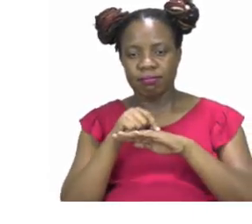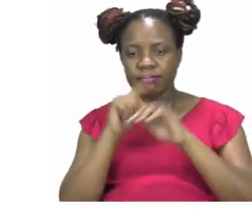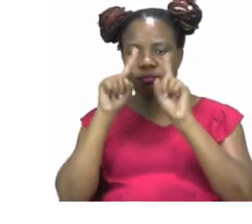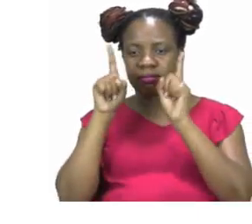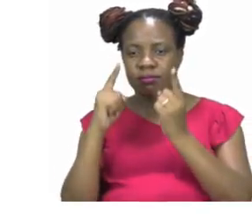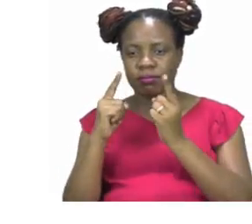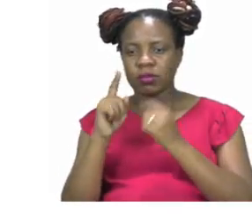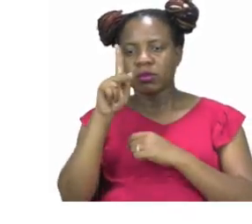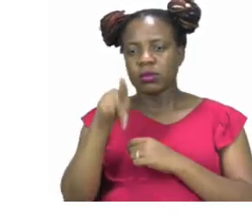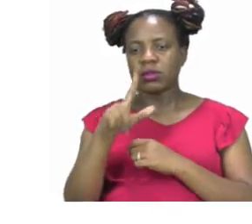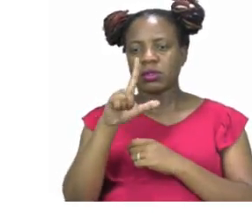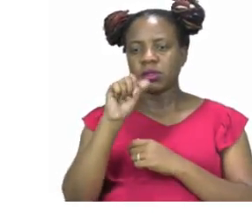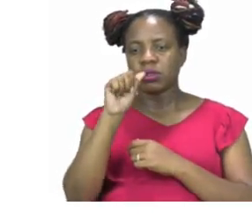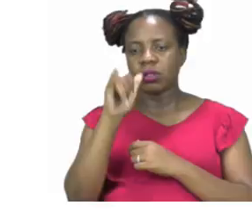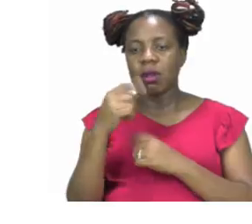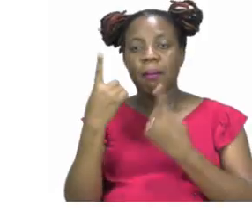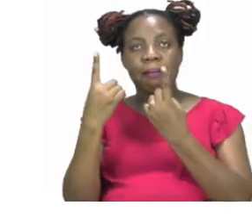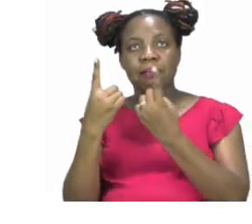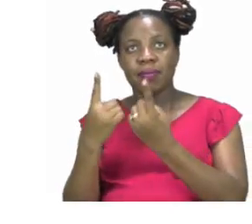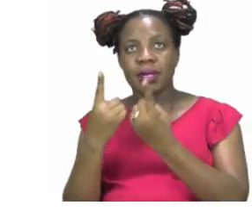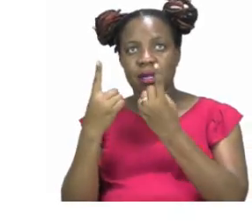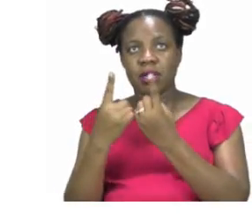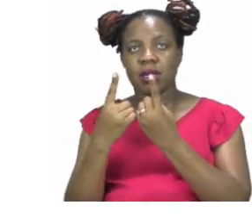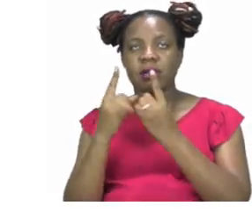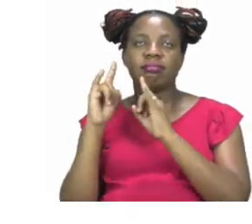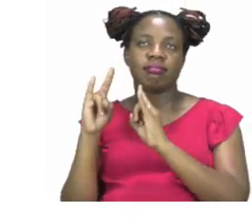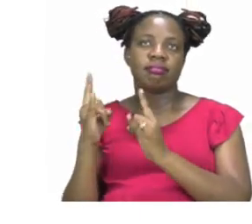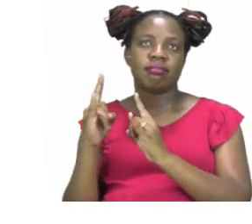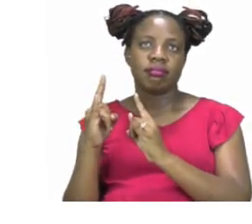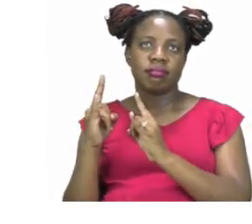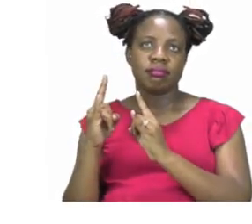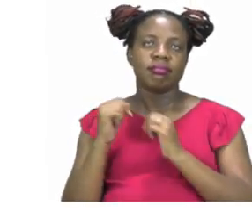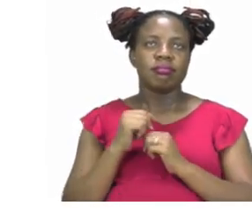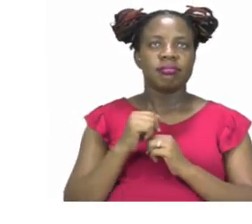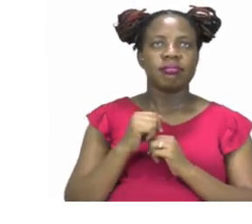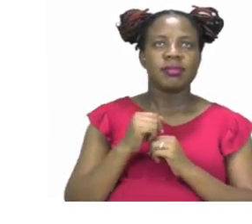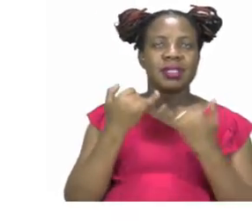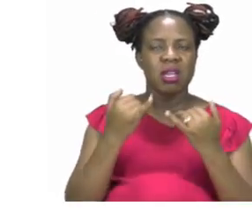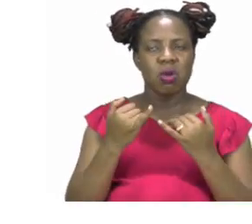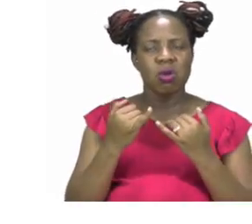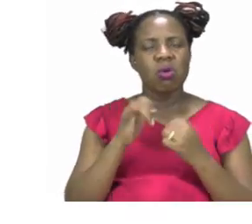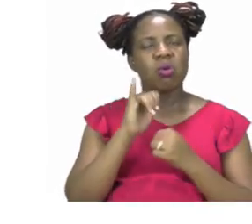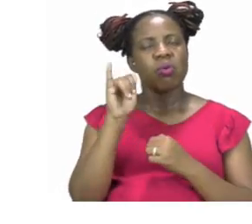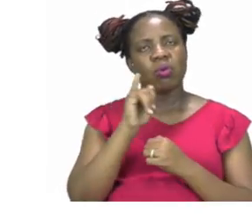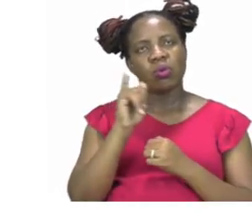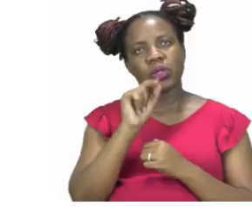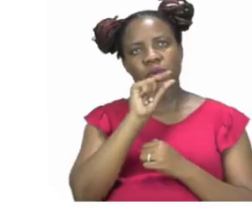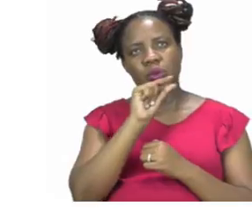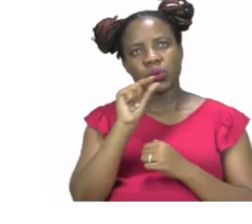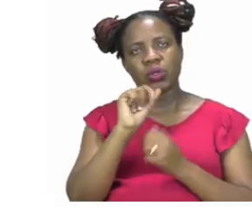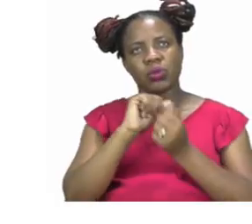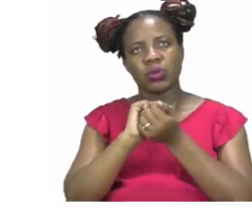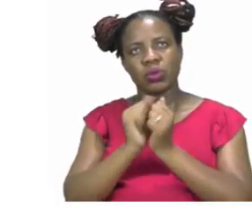is in brackets football. Now that means you need to change play to the present